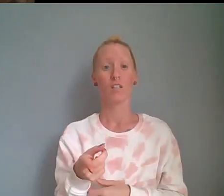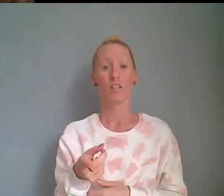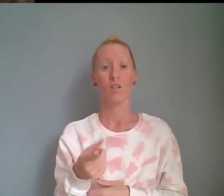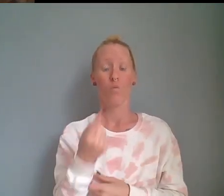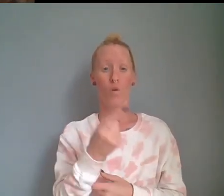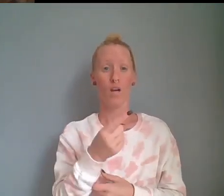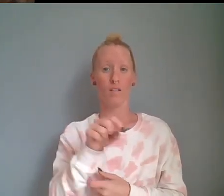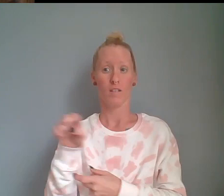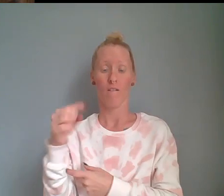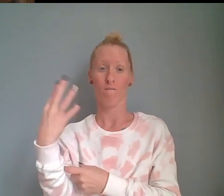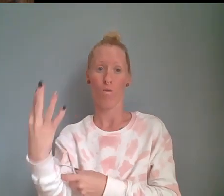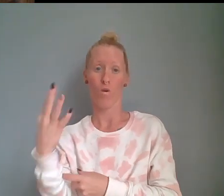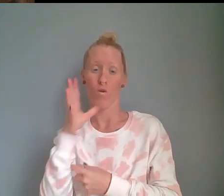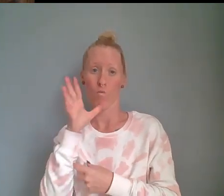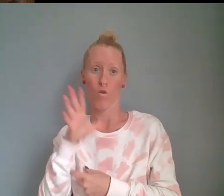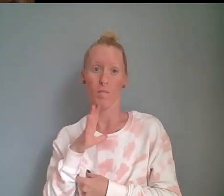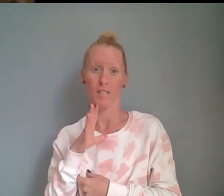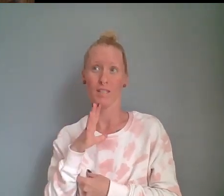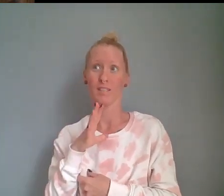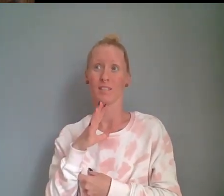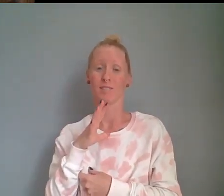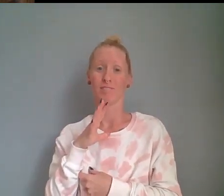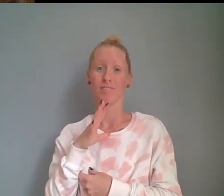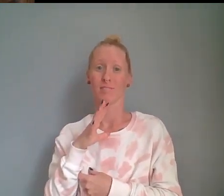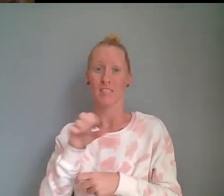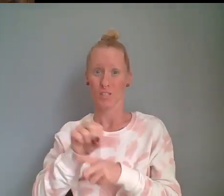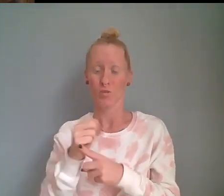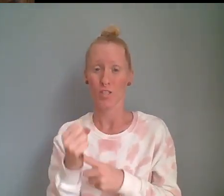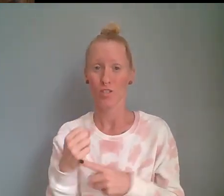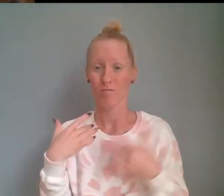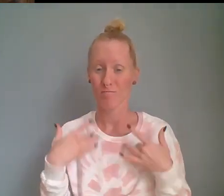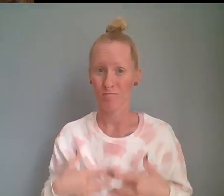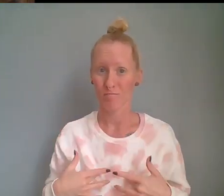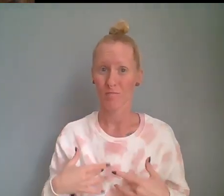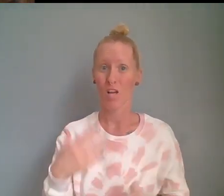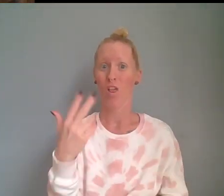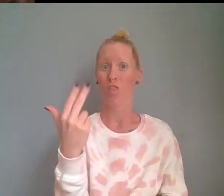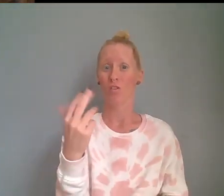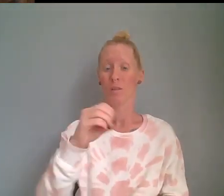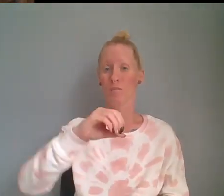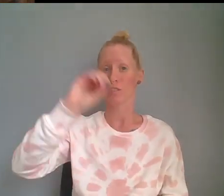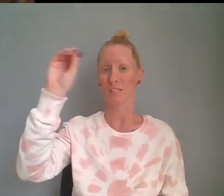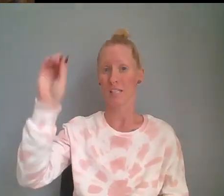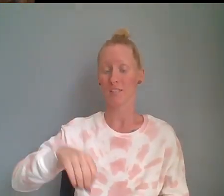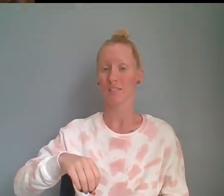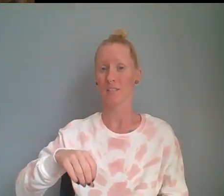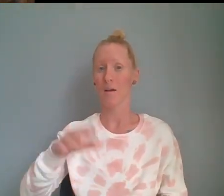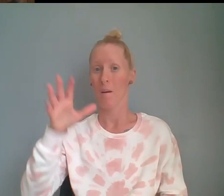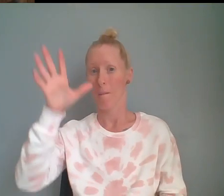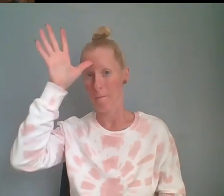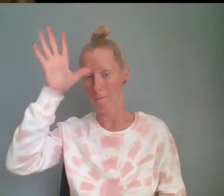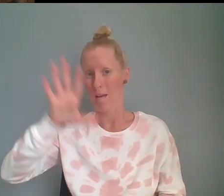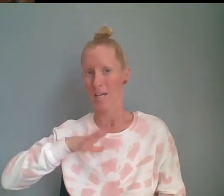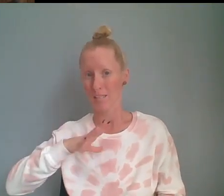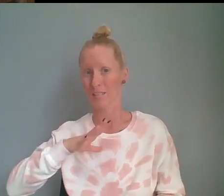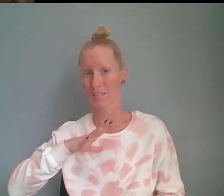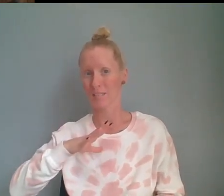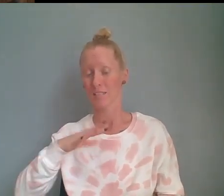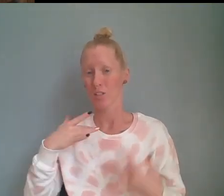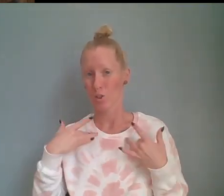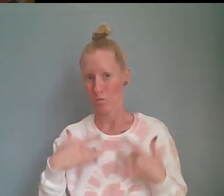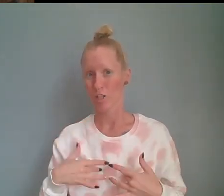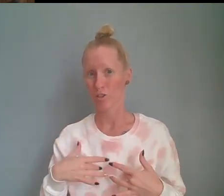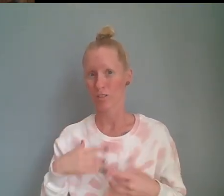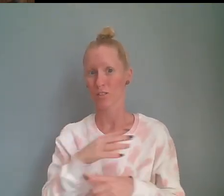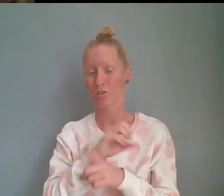of serious depression at some time in her life, and about 13% of men will have an episode of serious depression in their lives. So these are